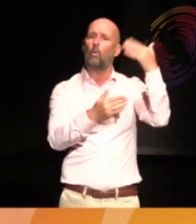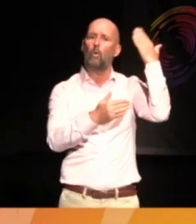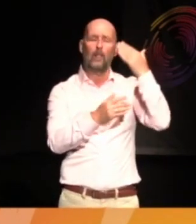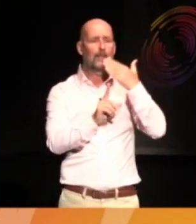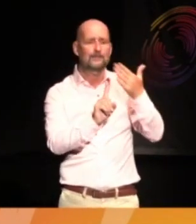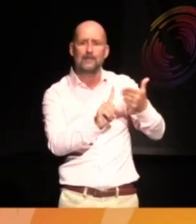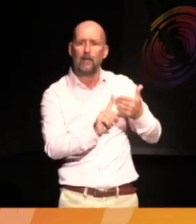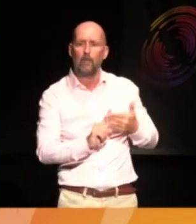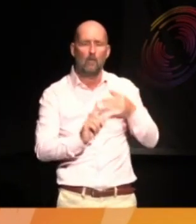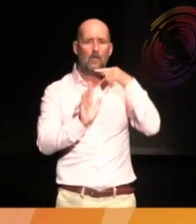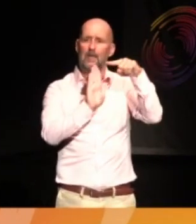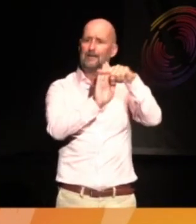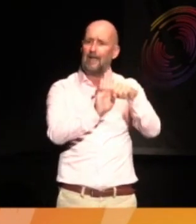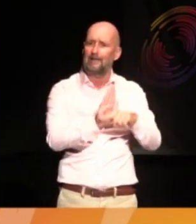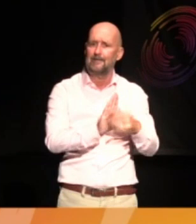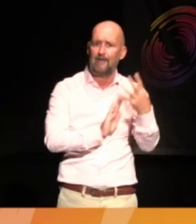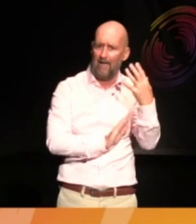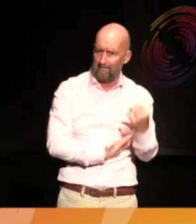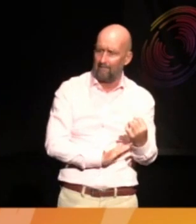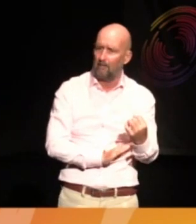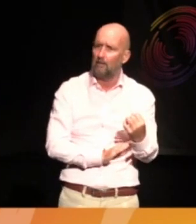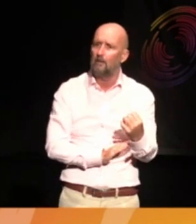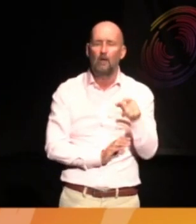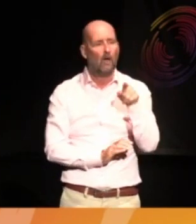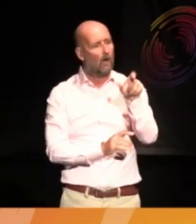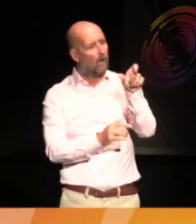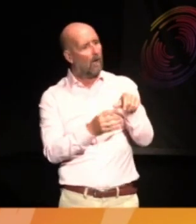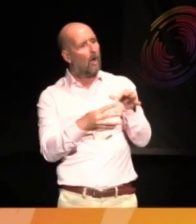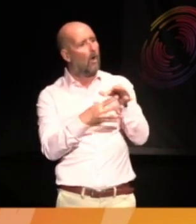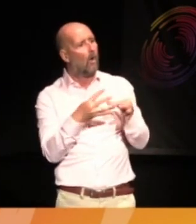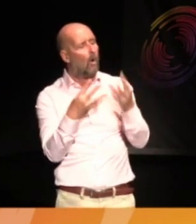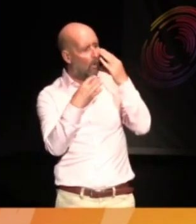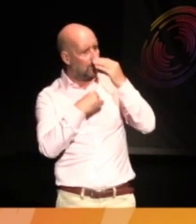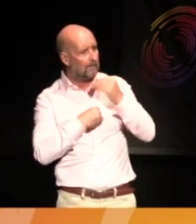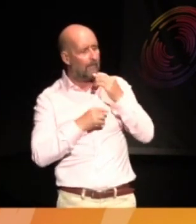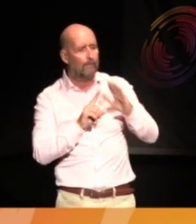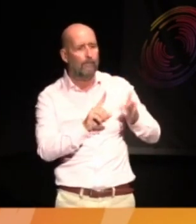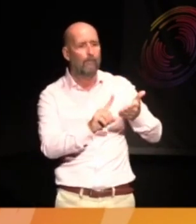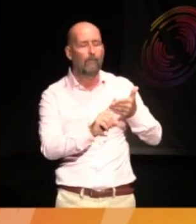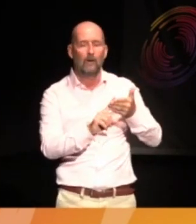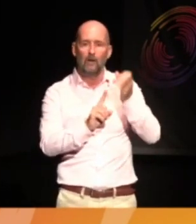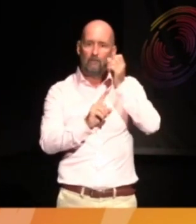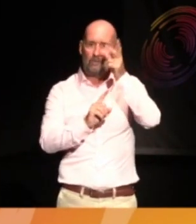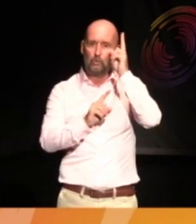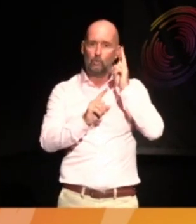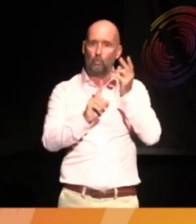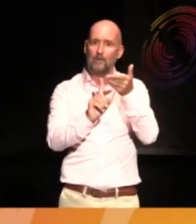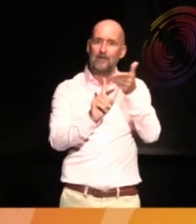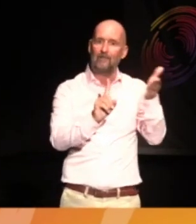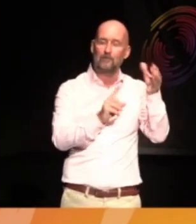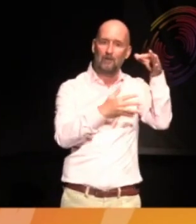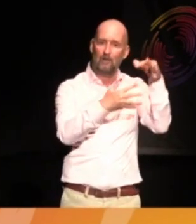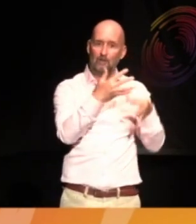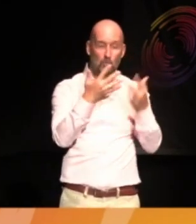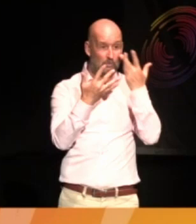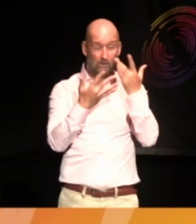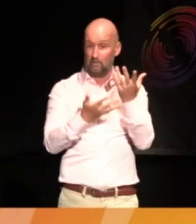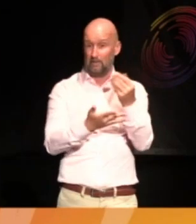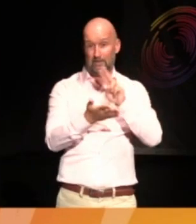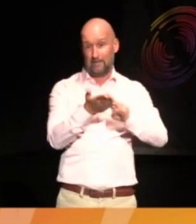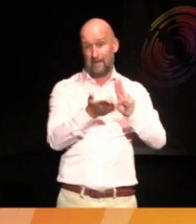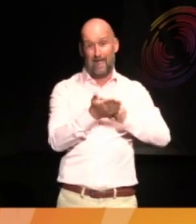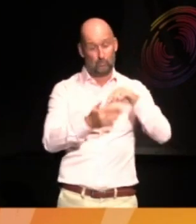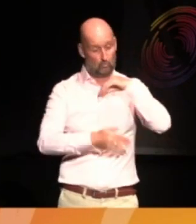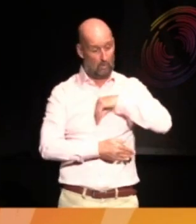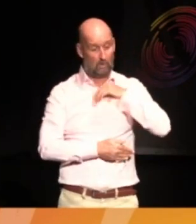stigma attached to, having a condition like autism. For neurodiversity, it basically describes the natural variation in human